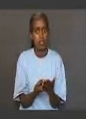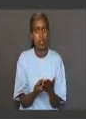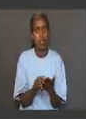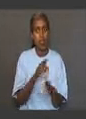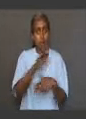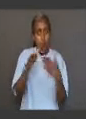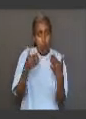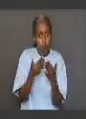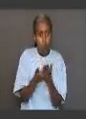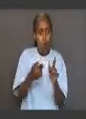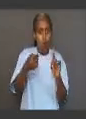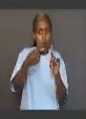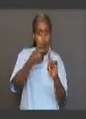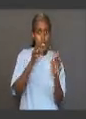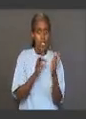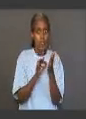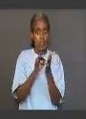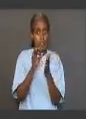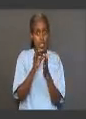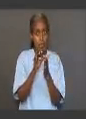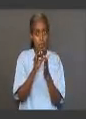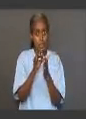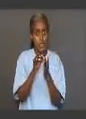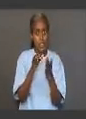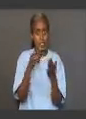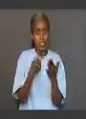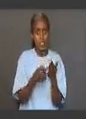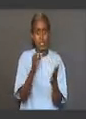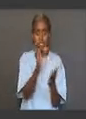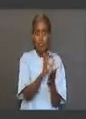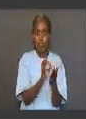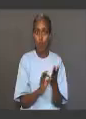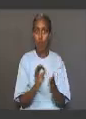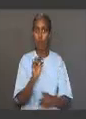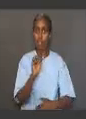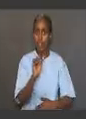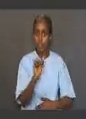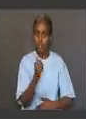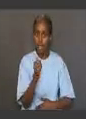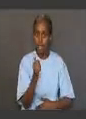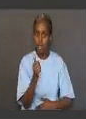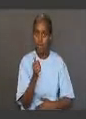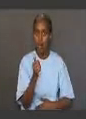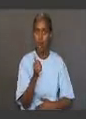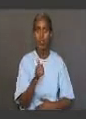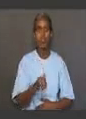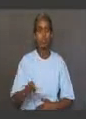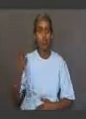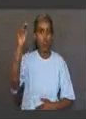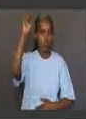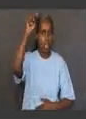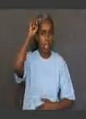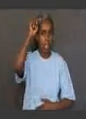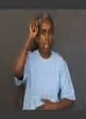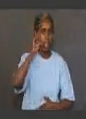All positive numbers can be written in the form of 10 to the power of n.